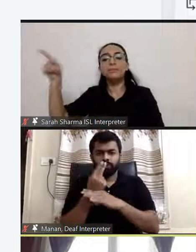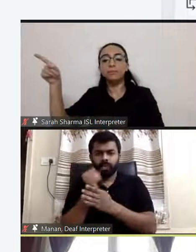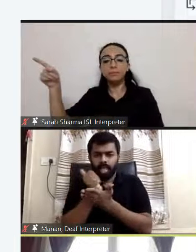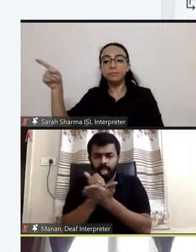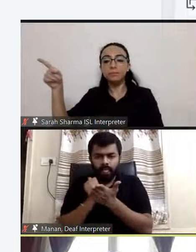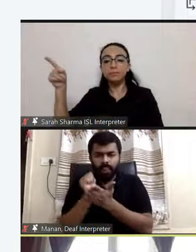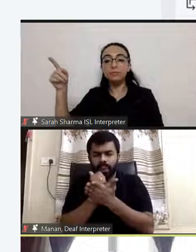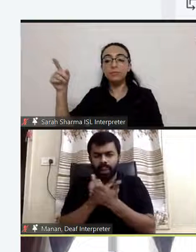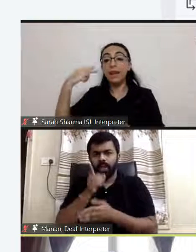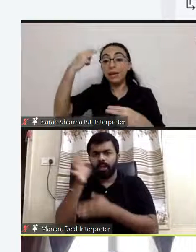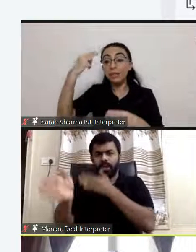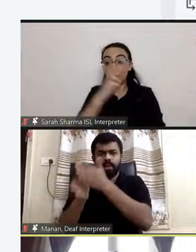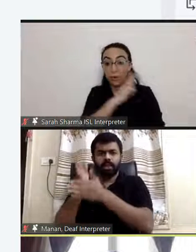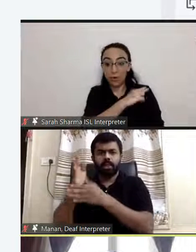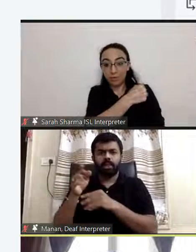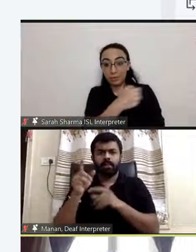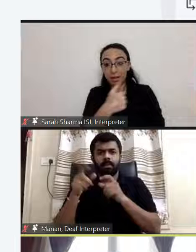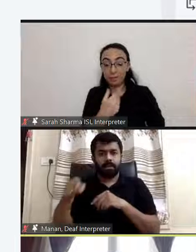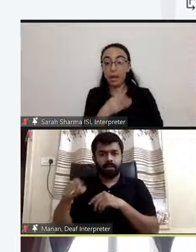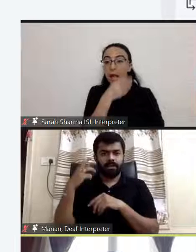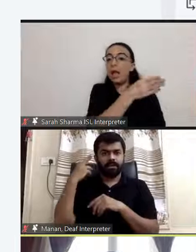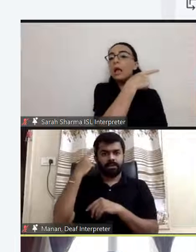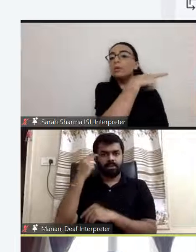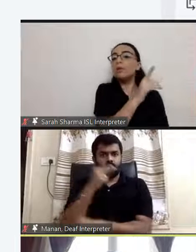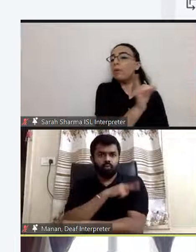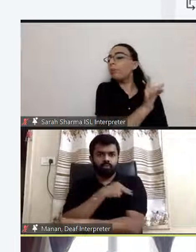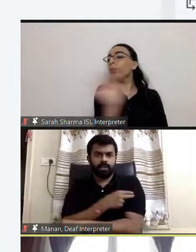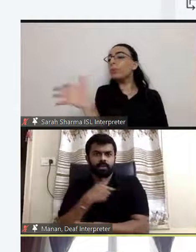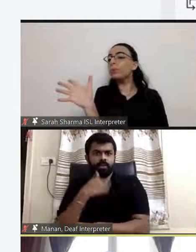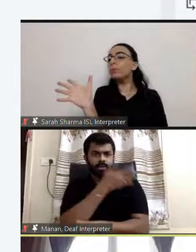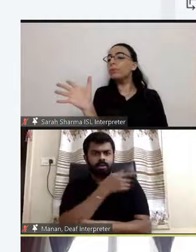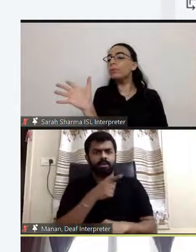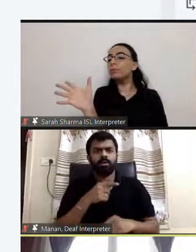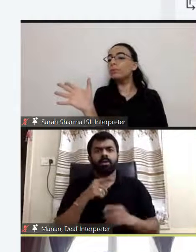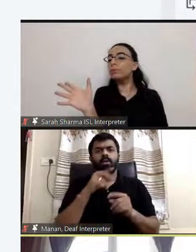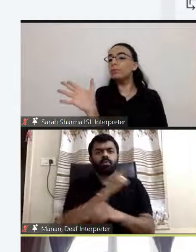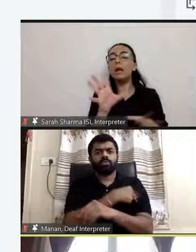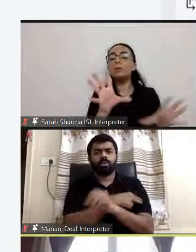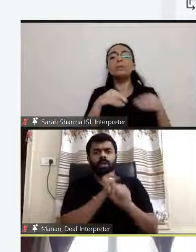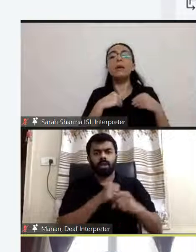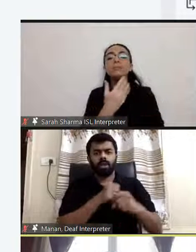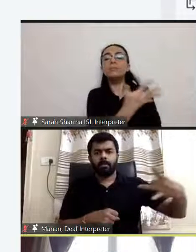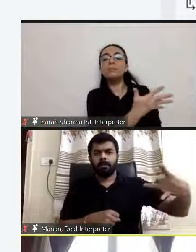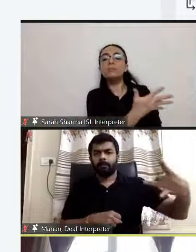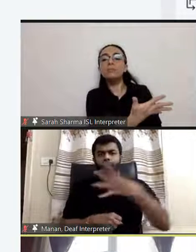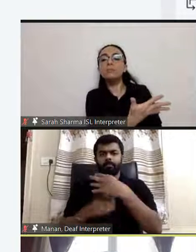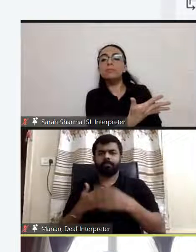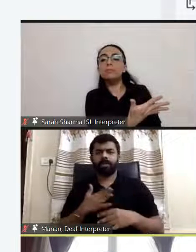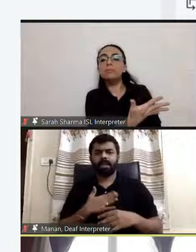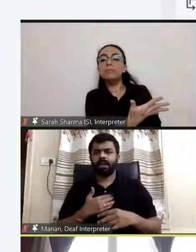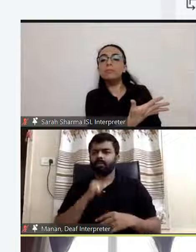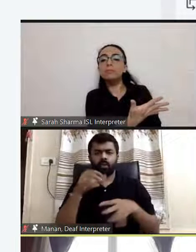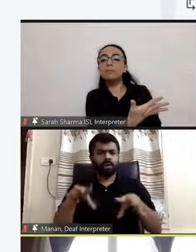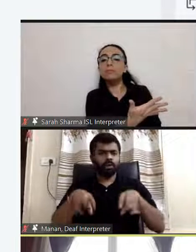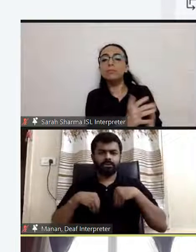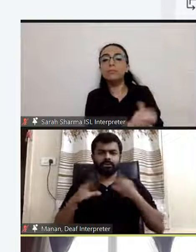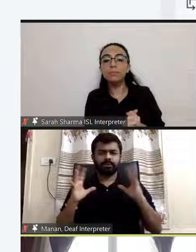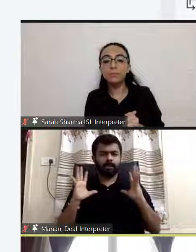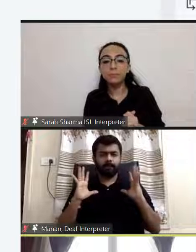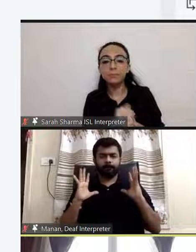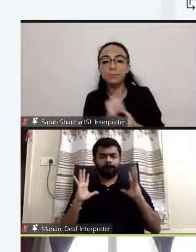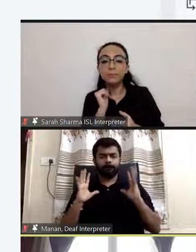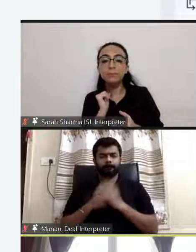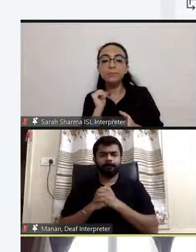not accepted there. And we were able also to empower them with